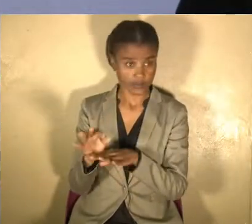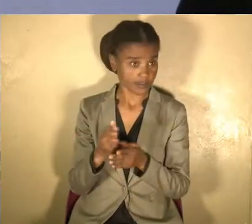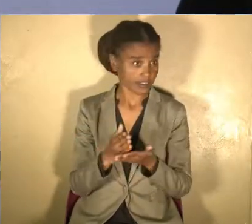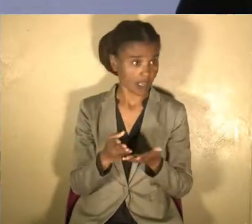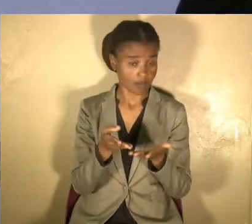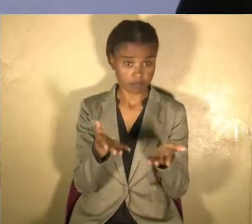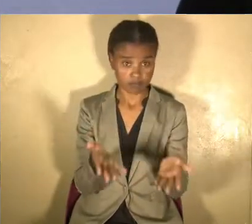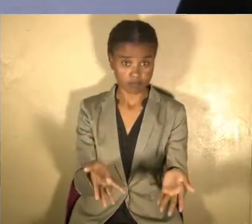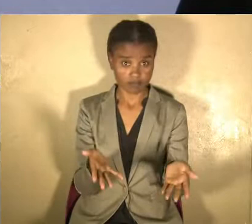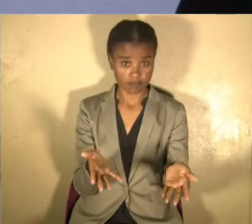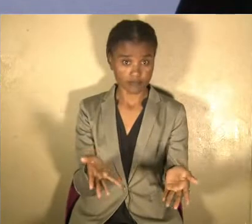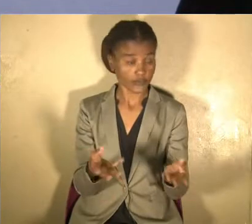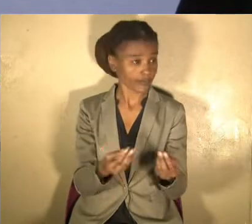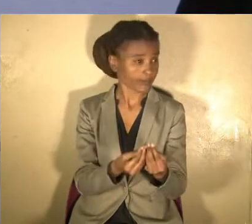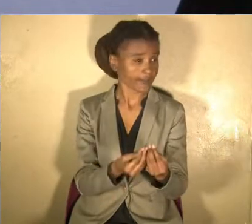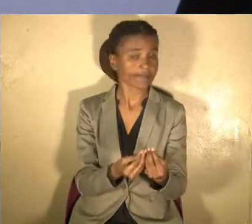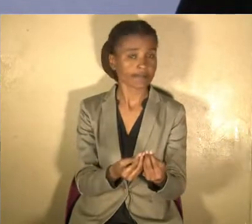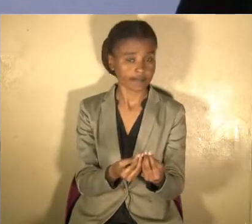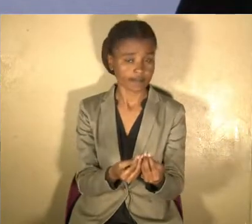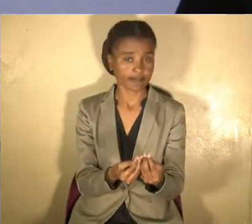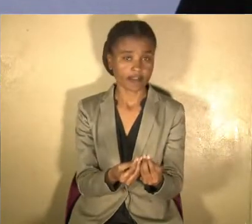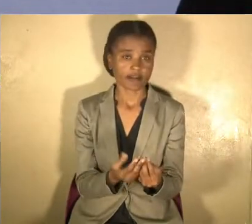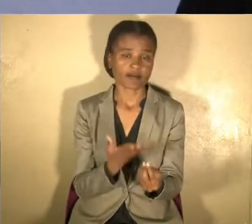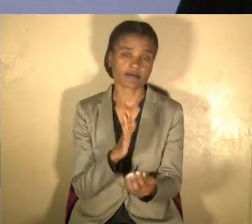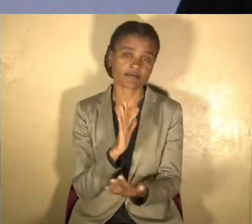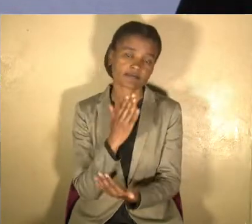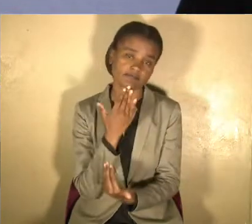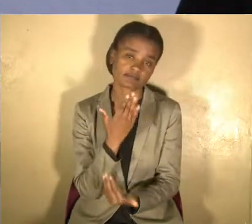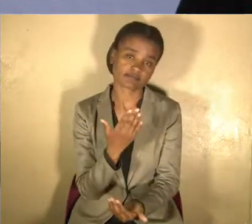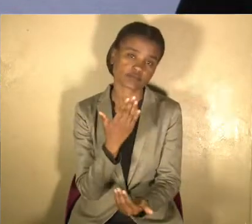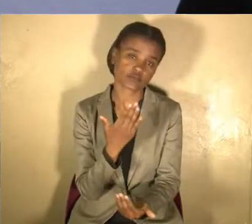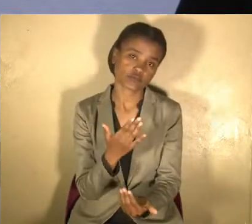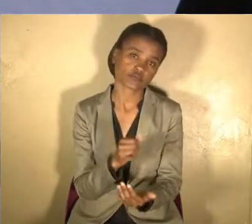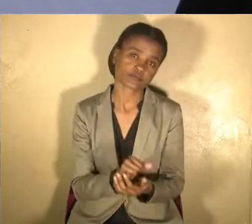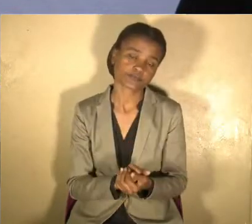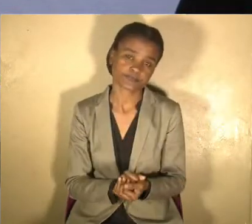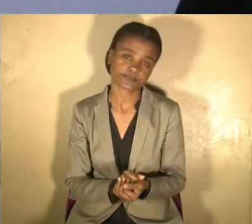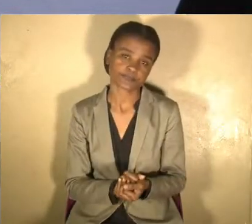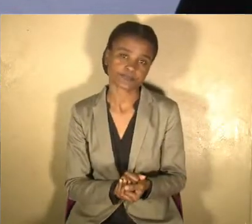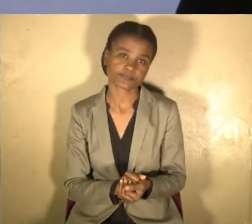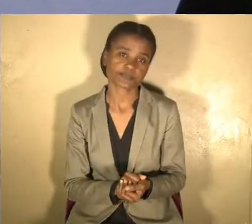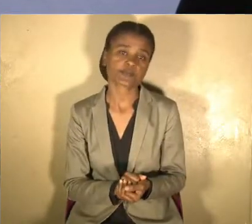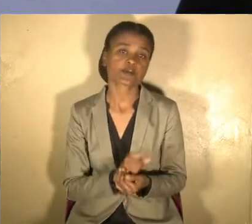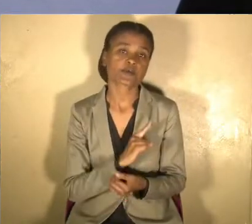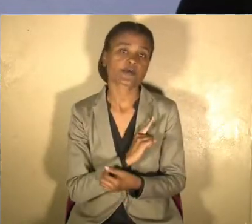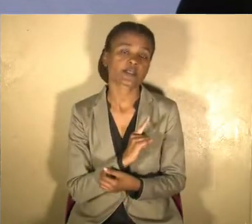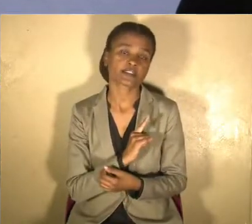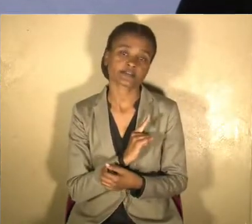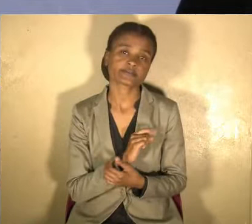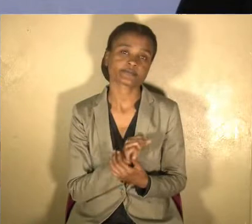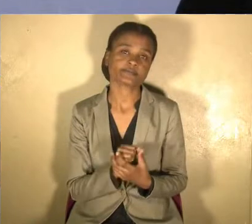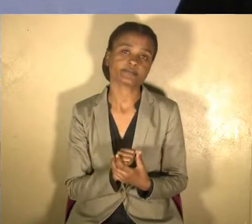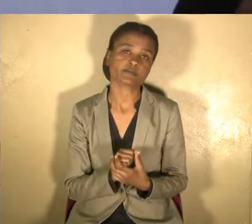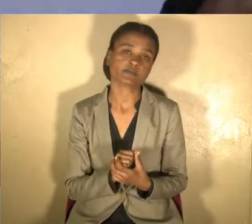here. We would like to thank you also because you have also